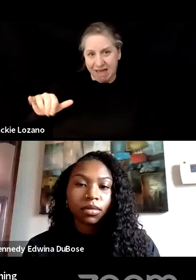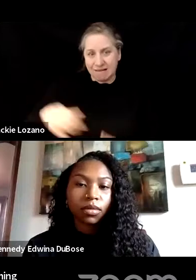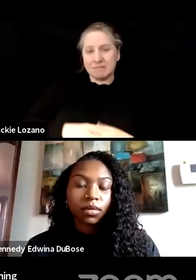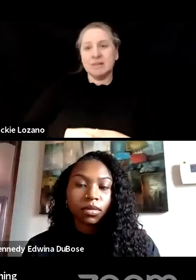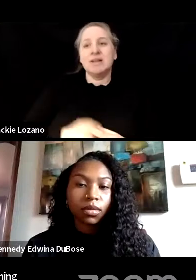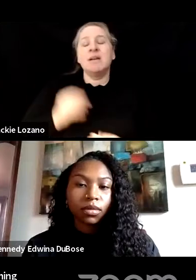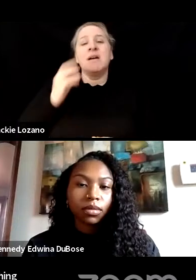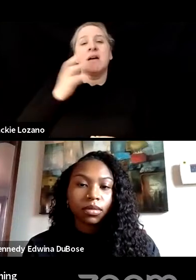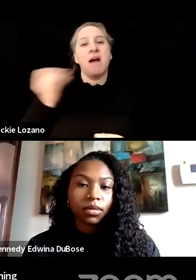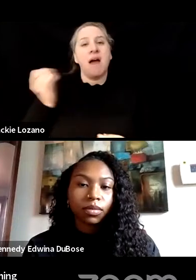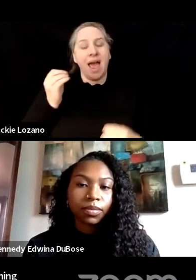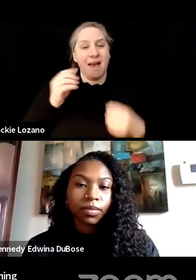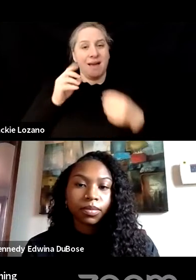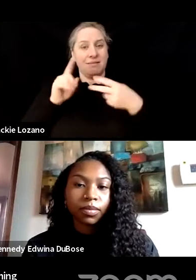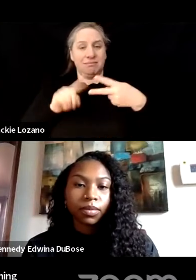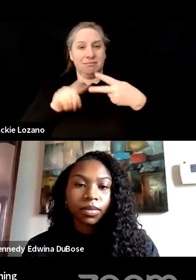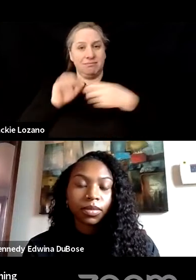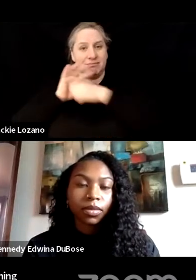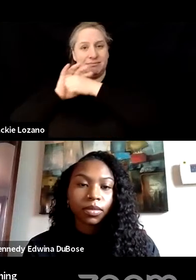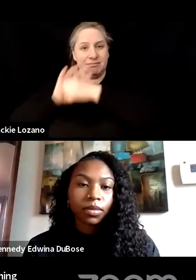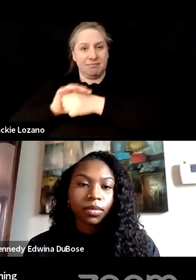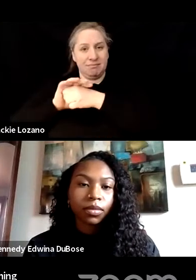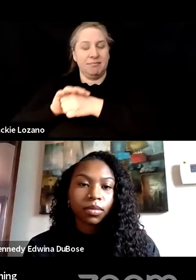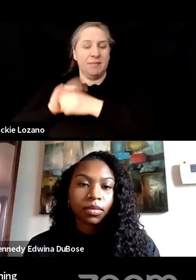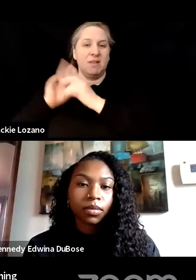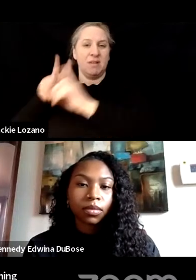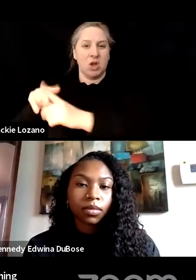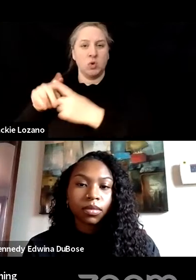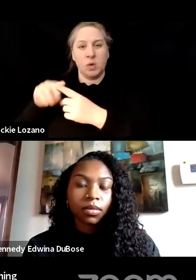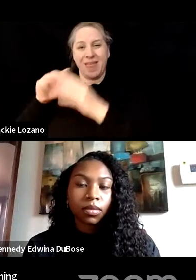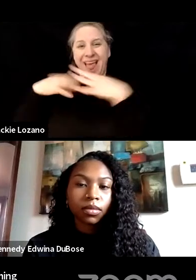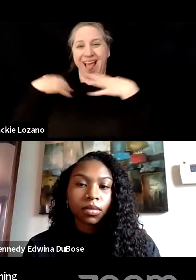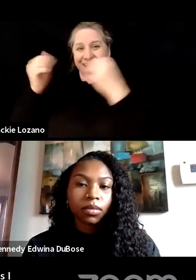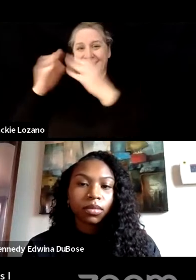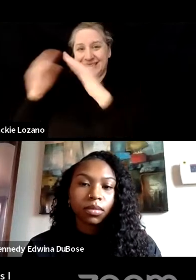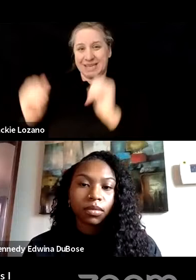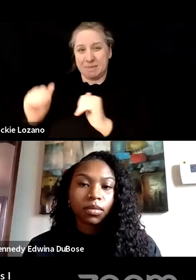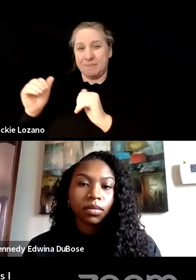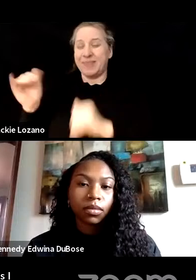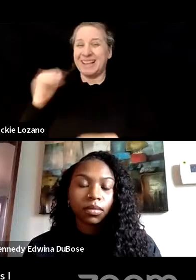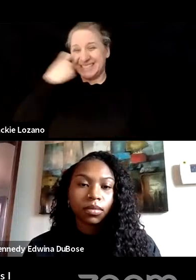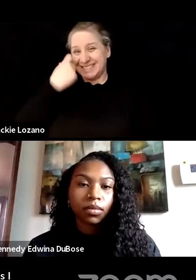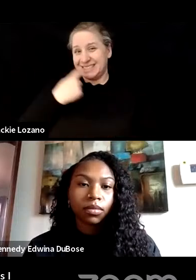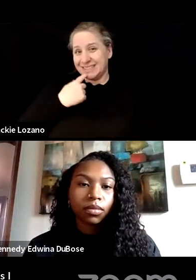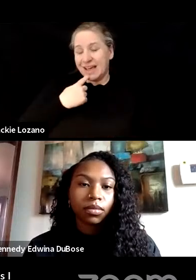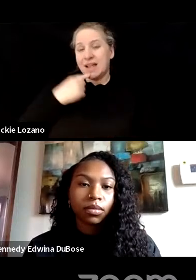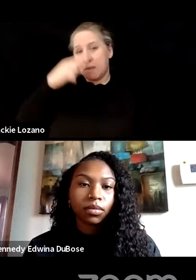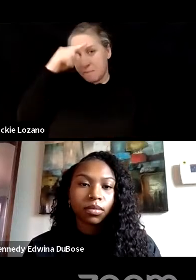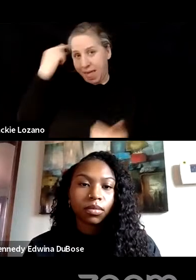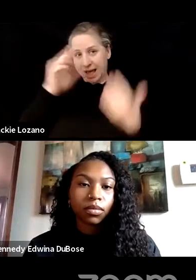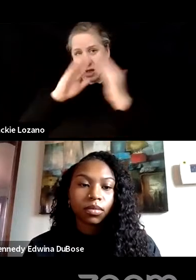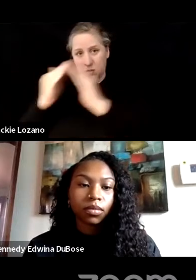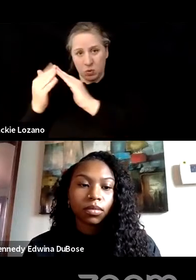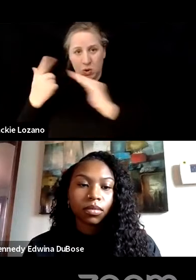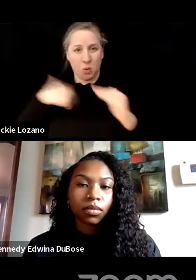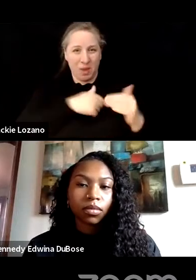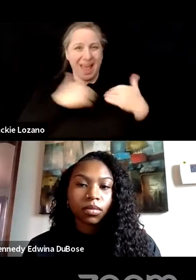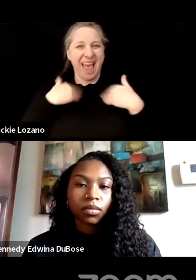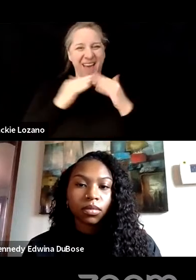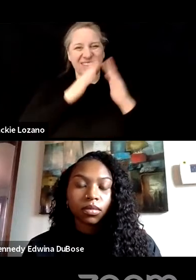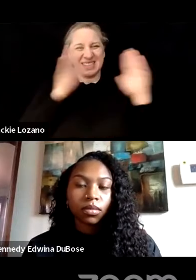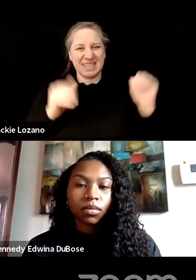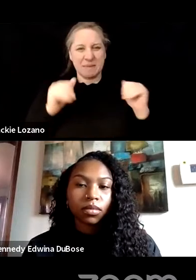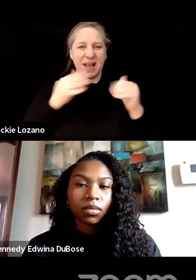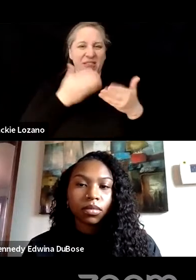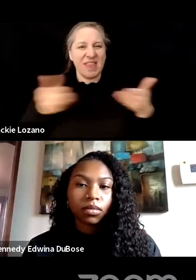and then the strain that it puts on the health system. As we were saying, the Black community, we typically suffer from systemic things that cause